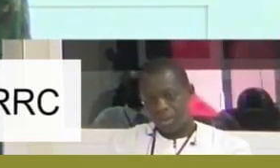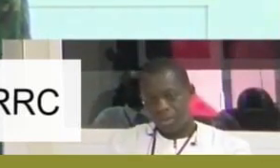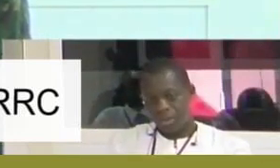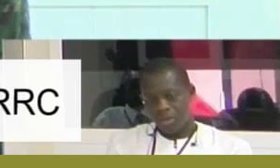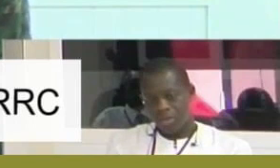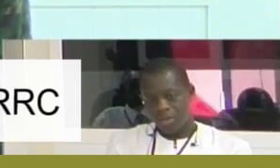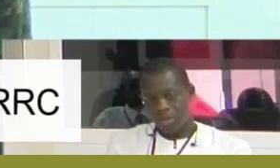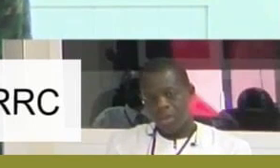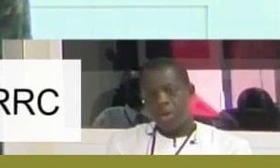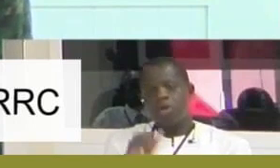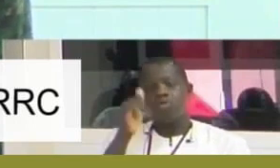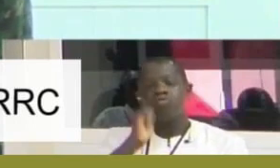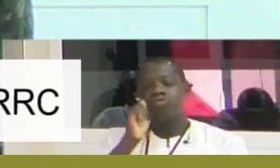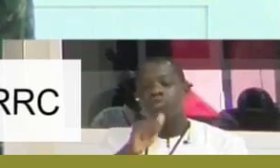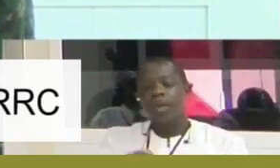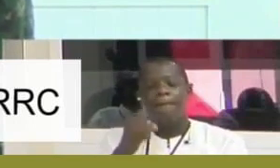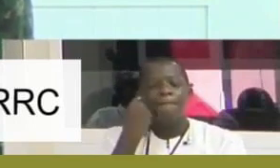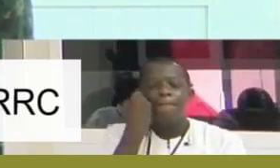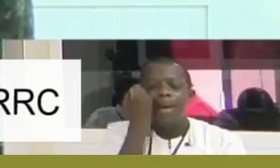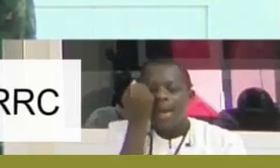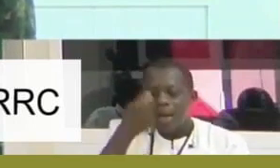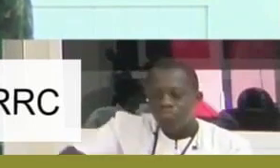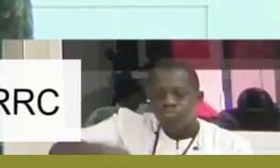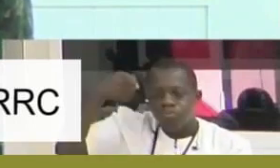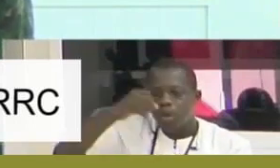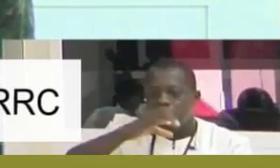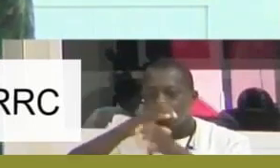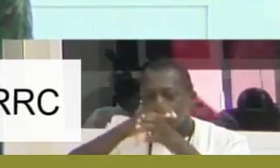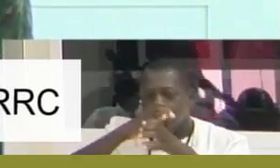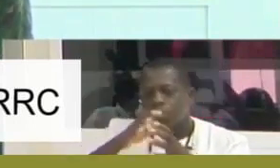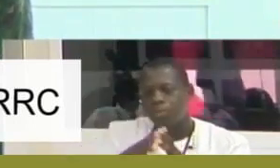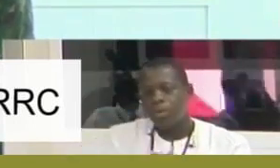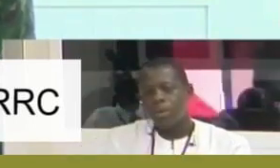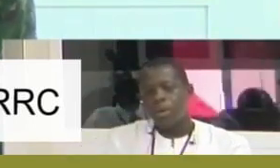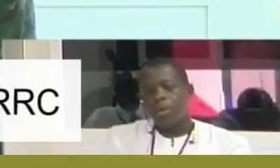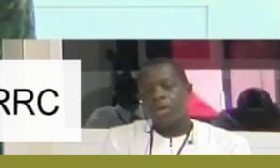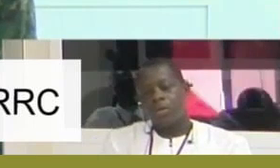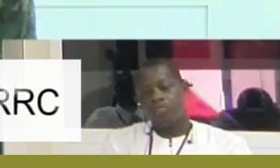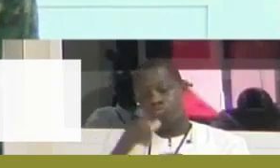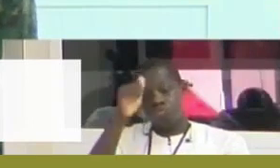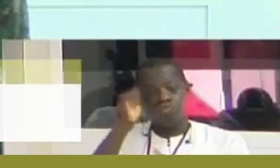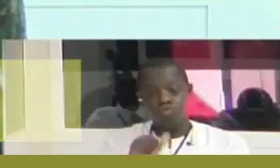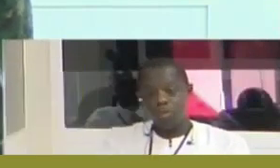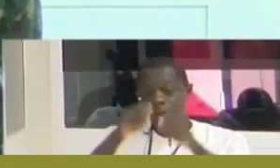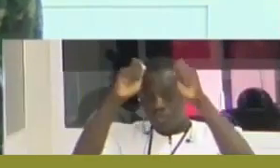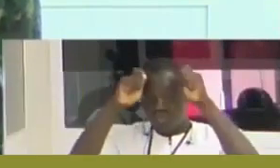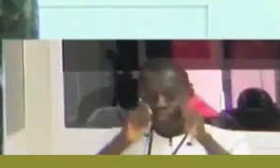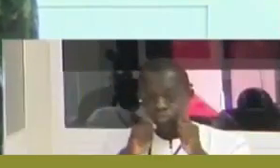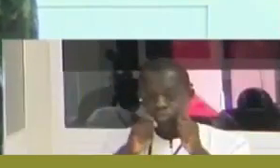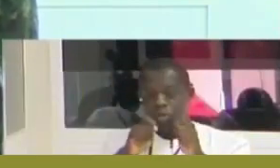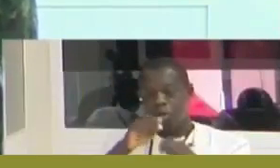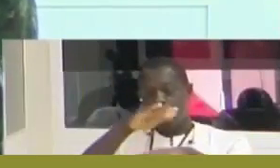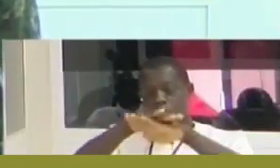Ñu jël nylon mbuus yu ñuul yoyu. We took a plastic bag, those black types. Solal ko ko si bopam bi. And then we put it over